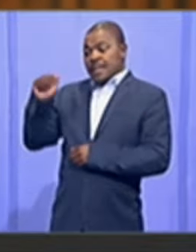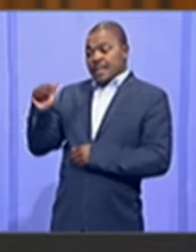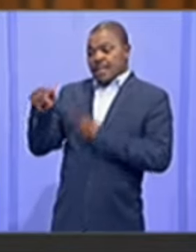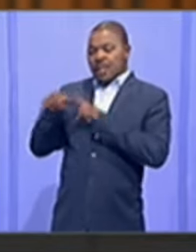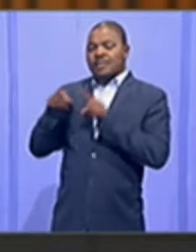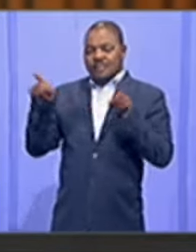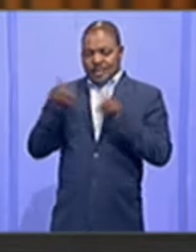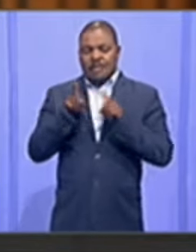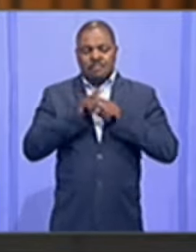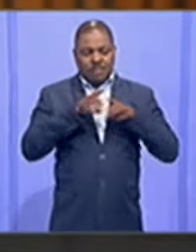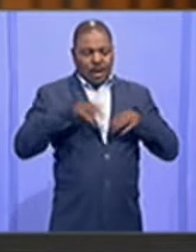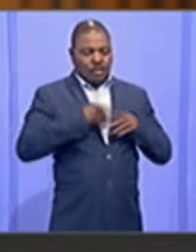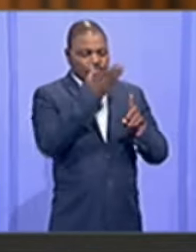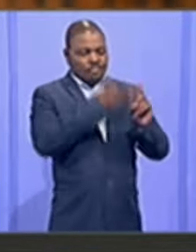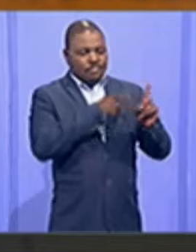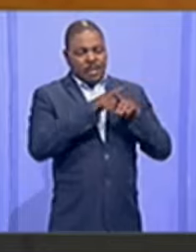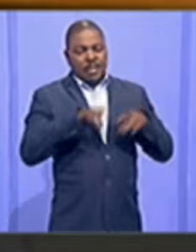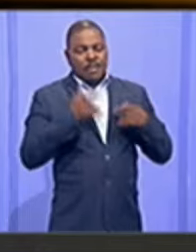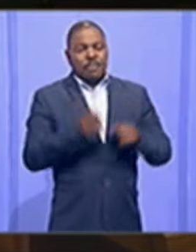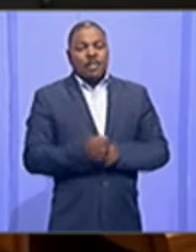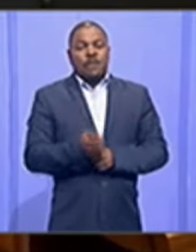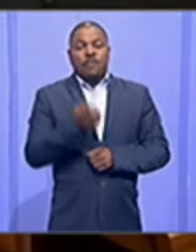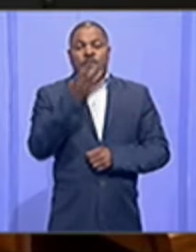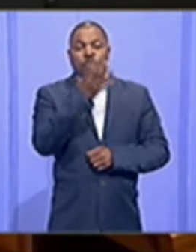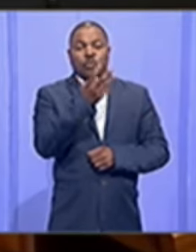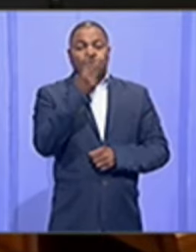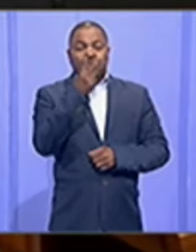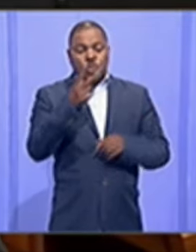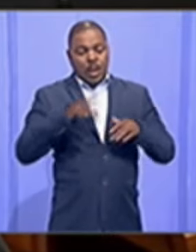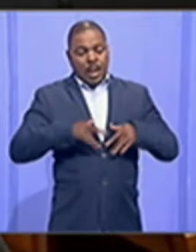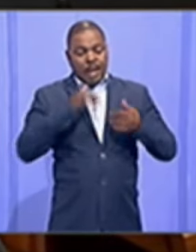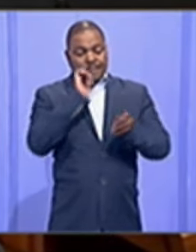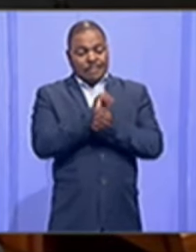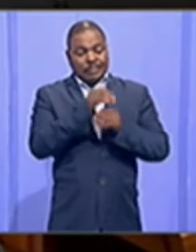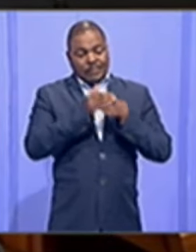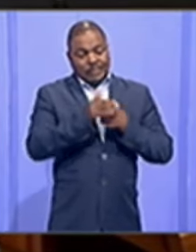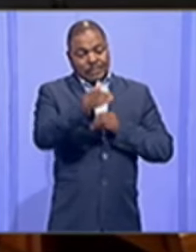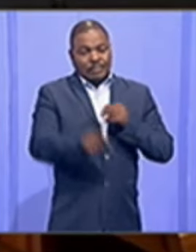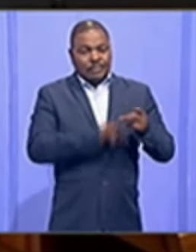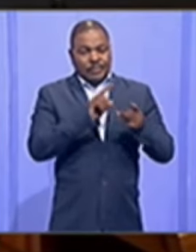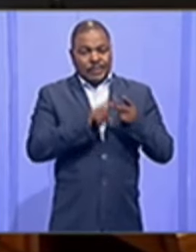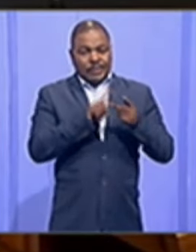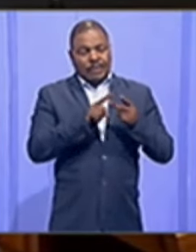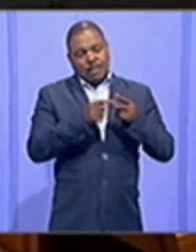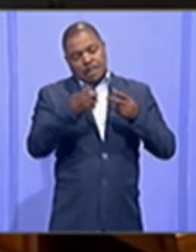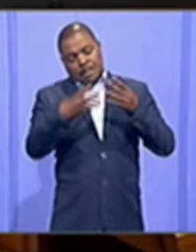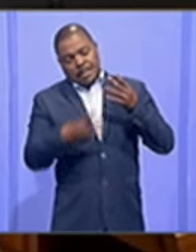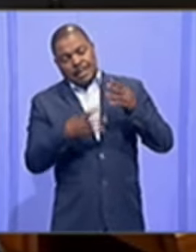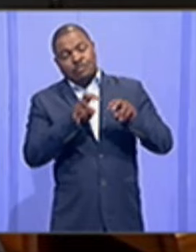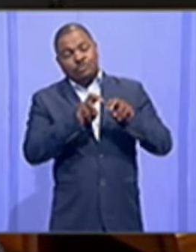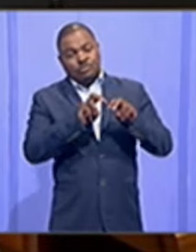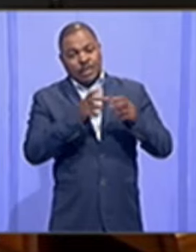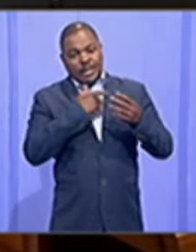The 42 life terms are for rape and the rest of the sentences are also for